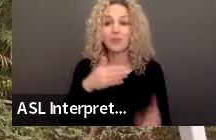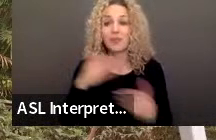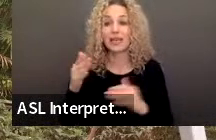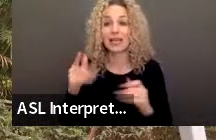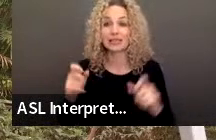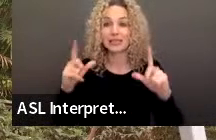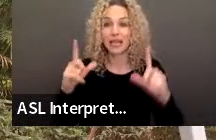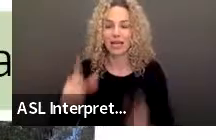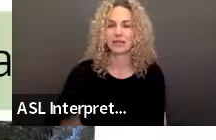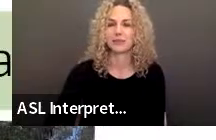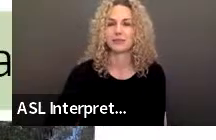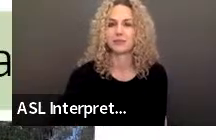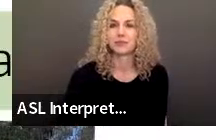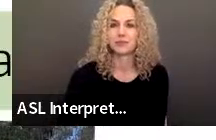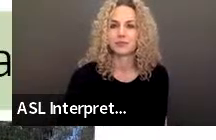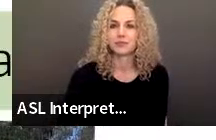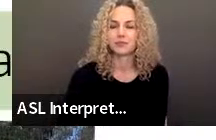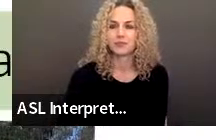please.